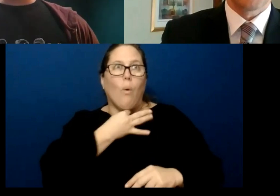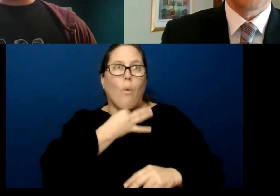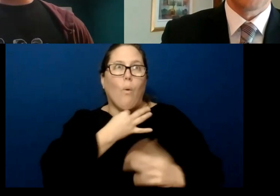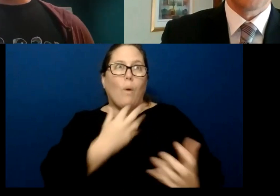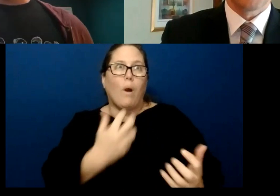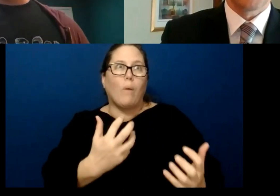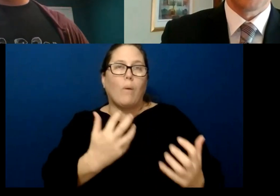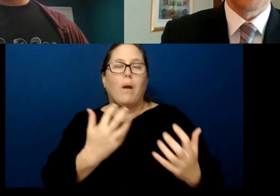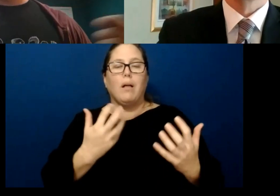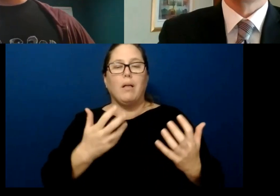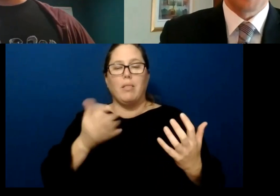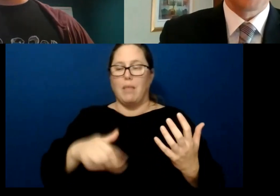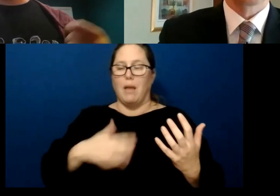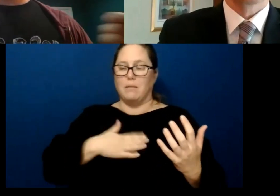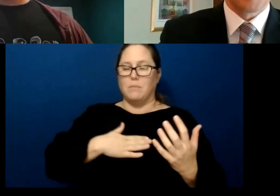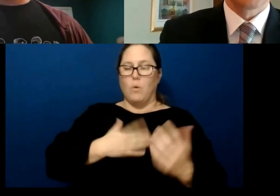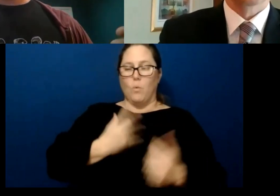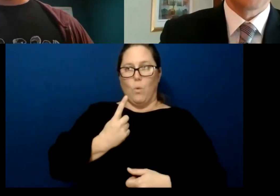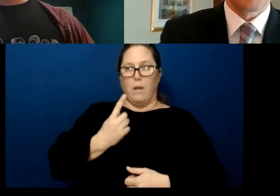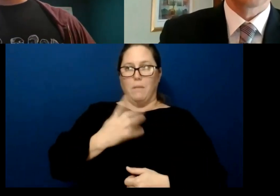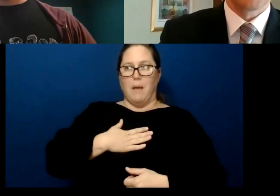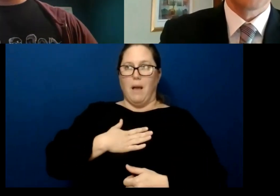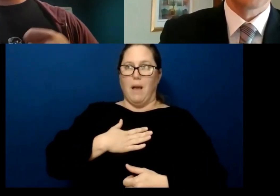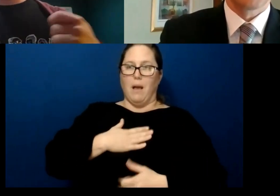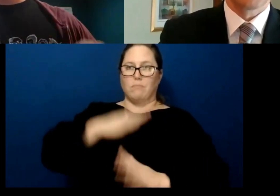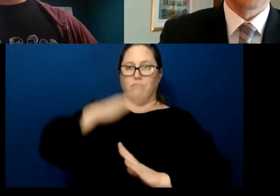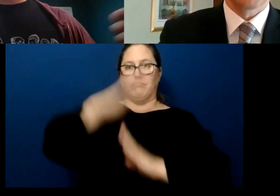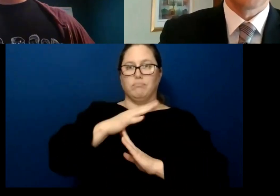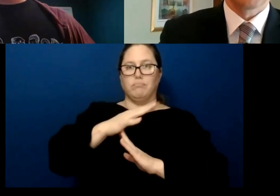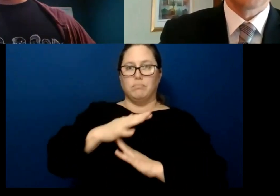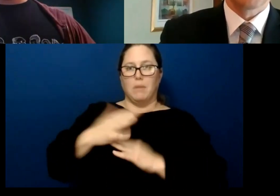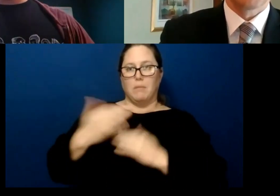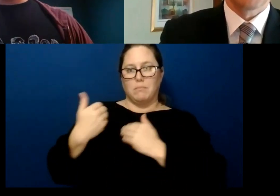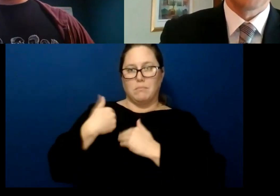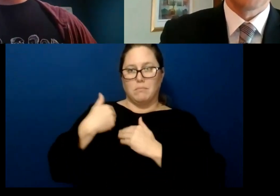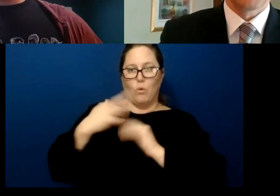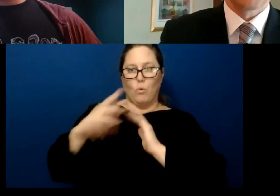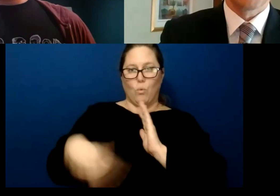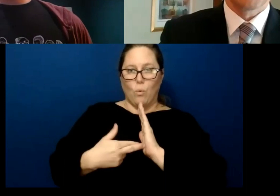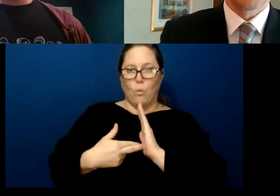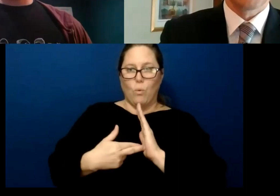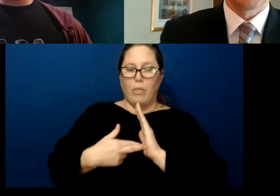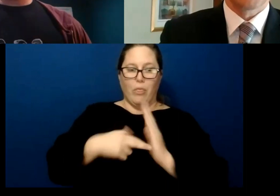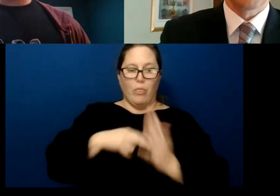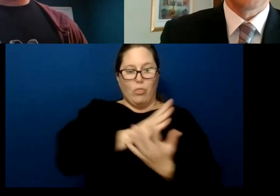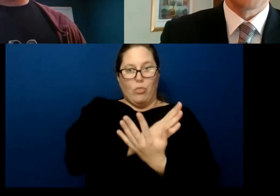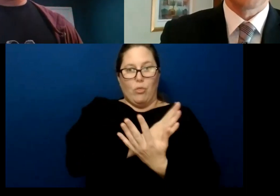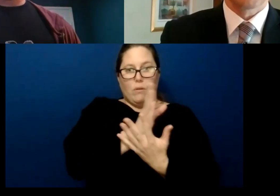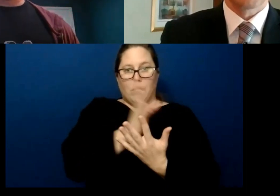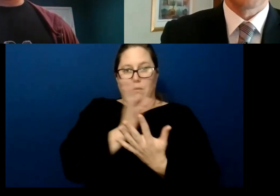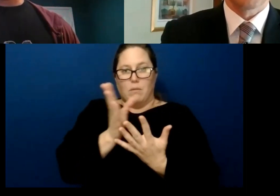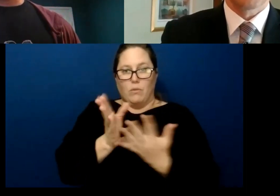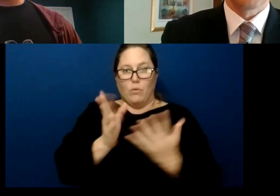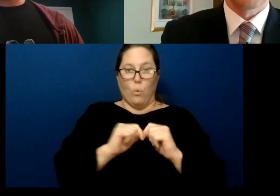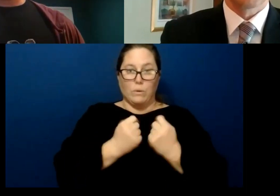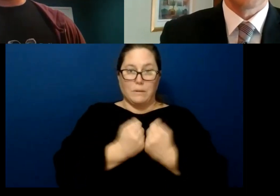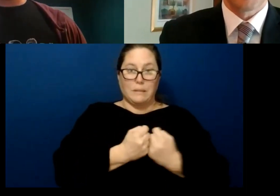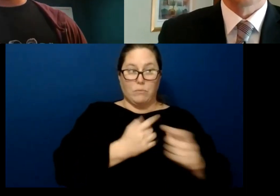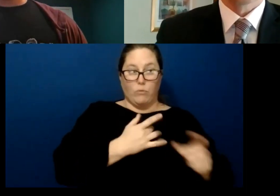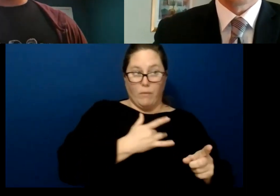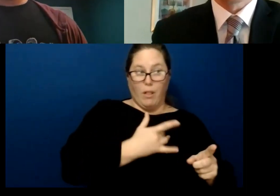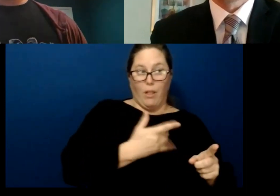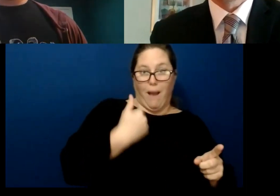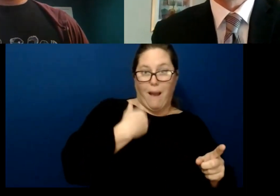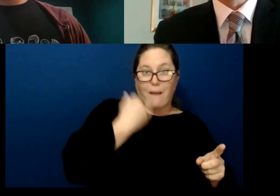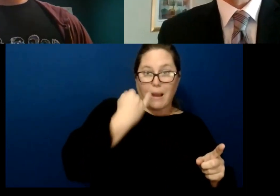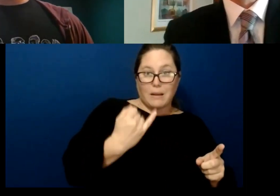one of my main components in the whole process, is helping to guide the various teams once they think they have a game that they know that's